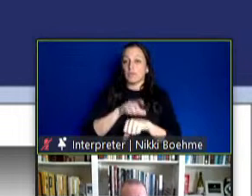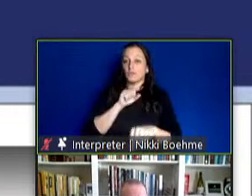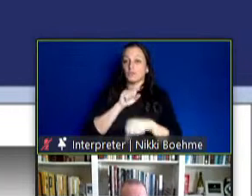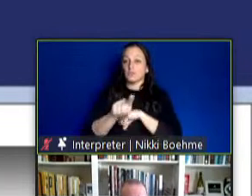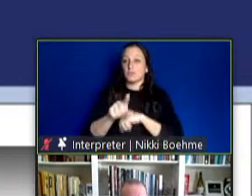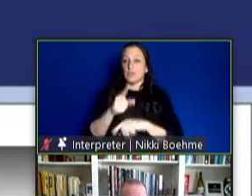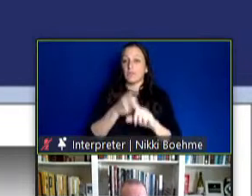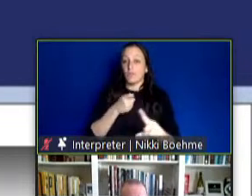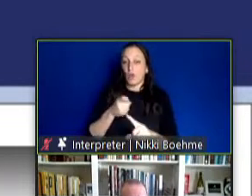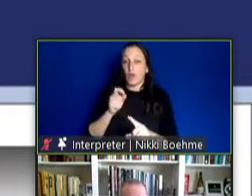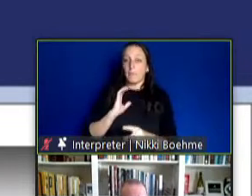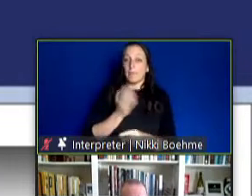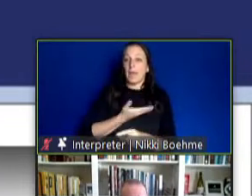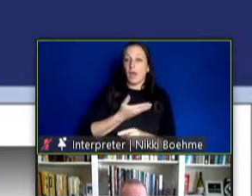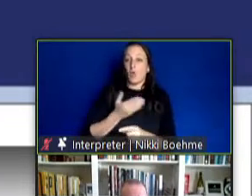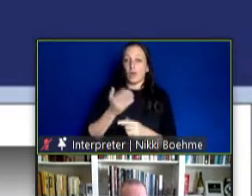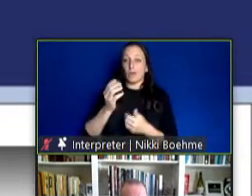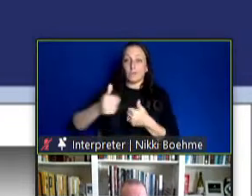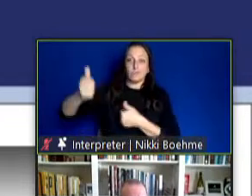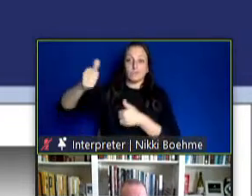APHL servers.